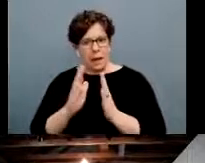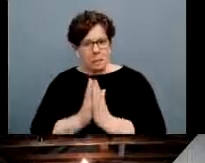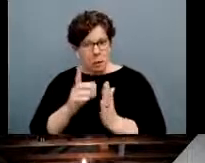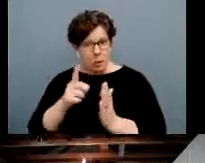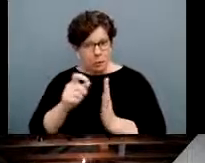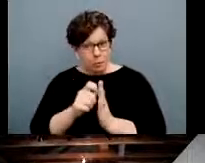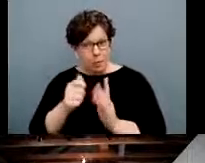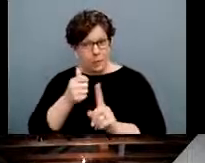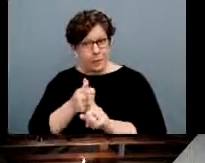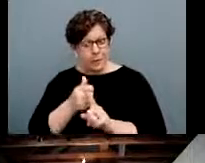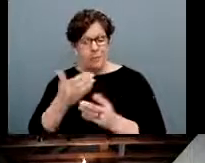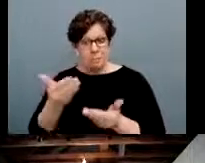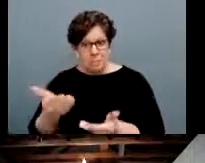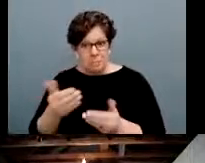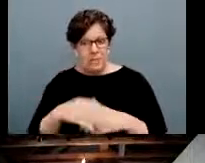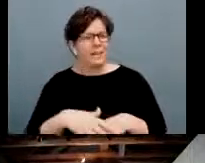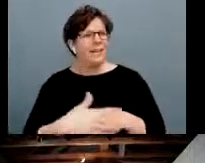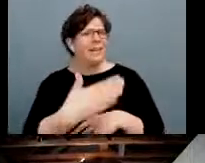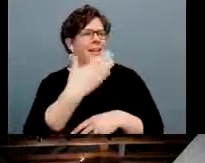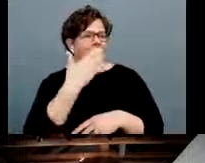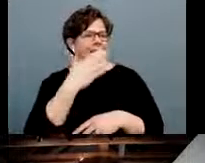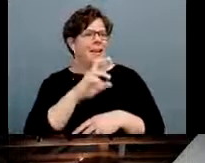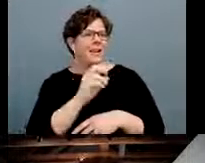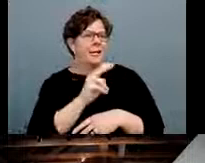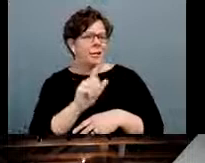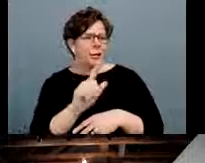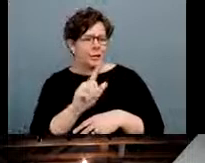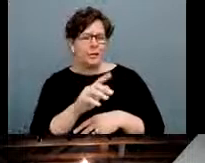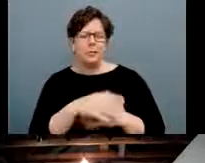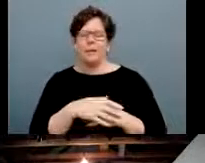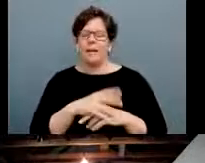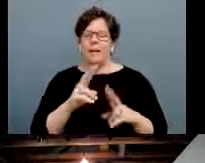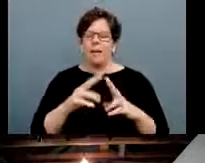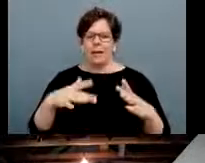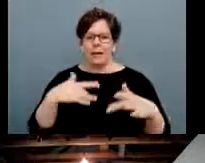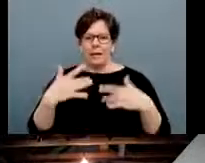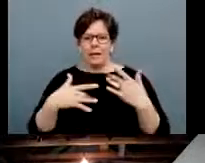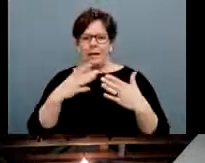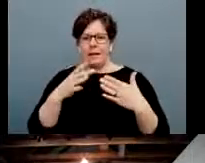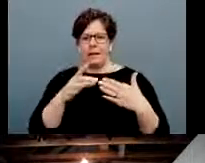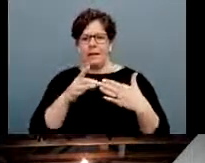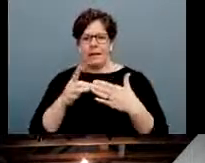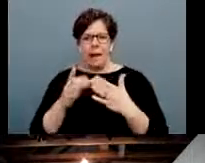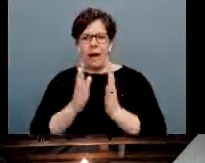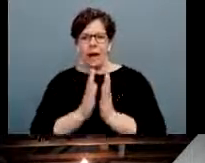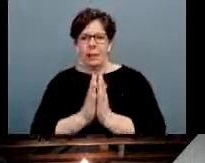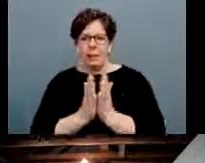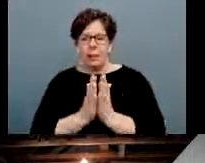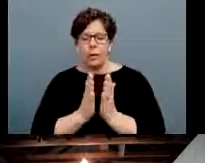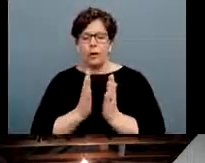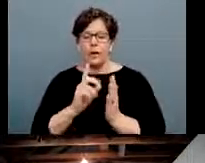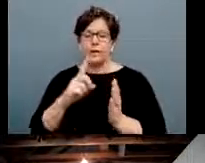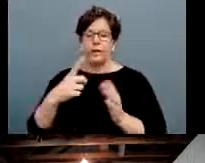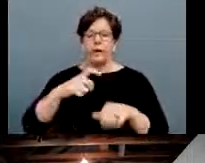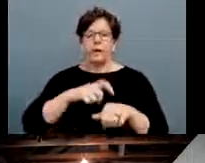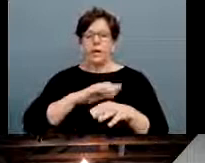we get started. Thank you so much, Rachel. I think what's really exciting about the guidebook is it's the first time all of these sites